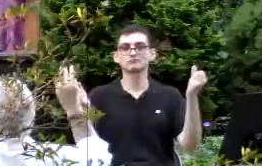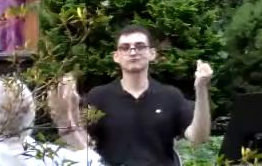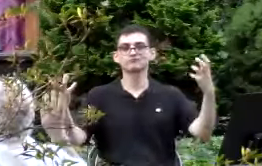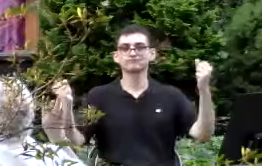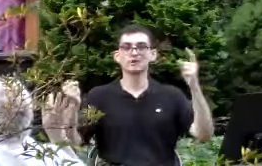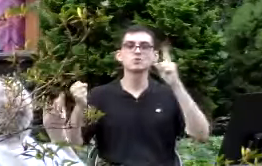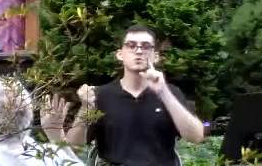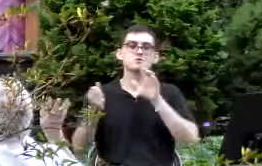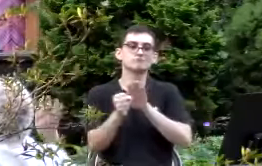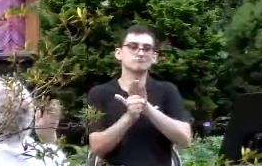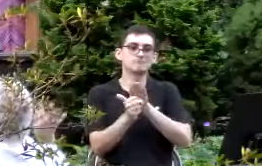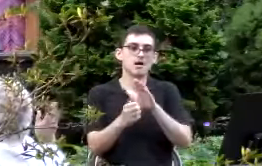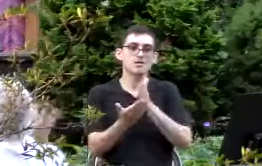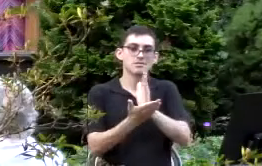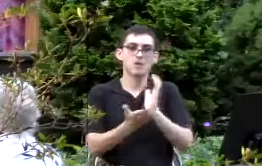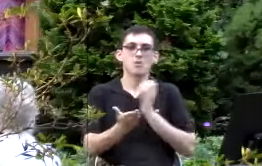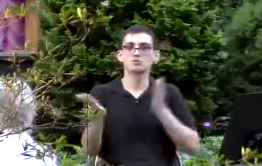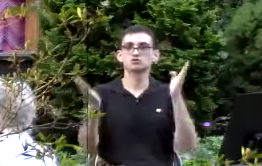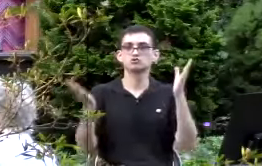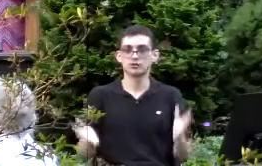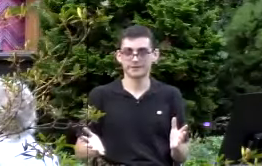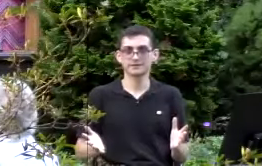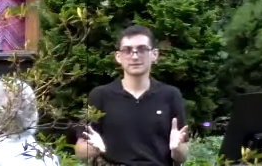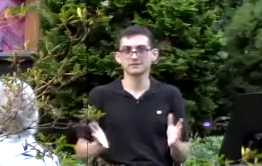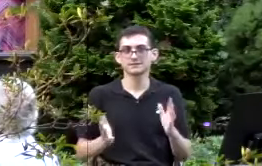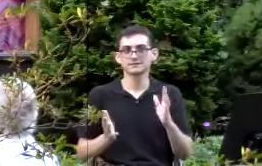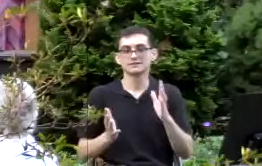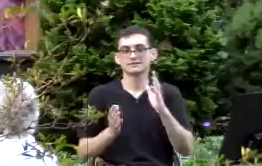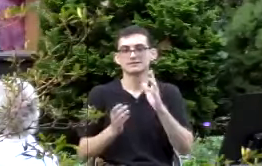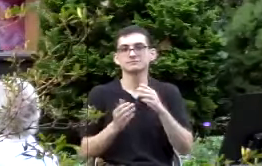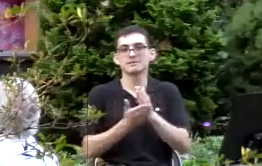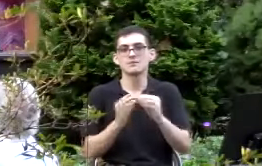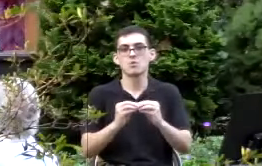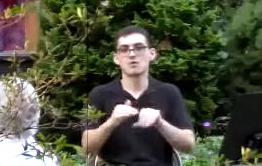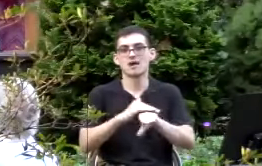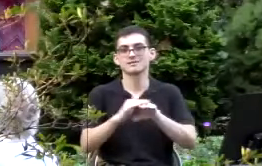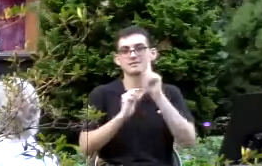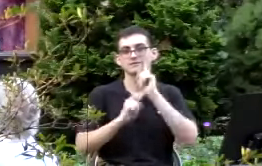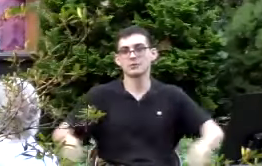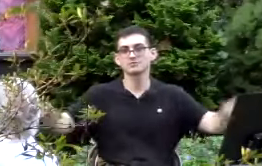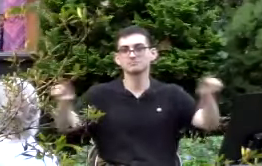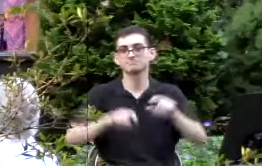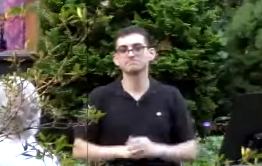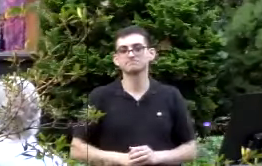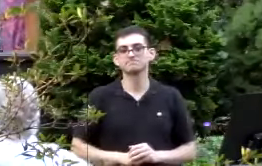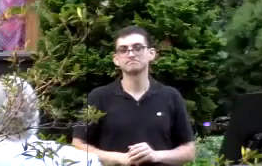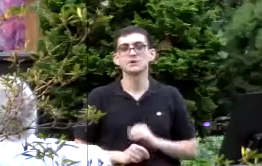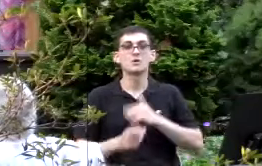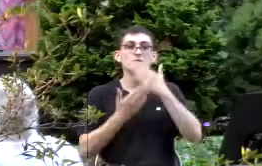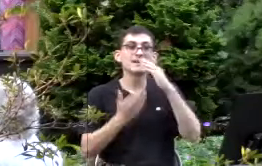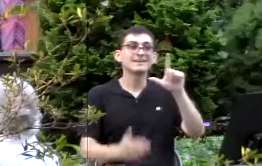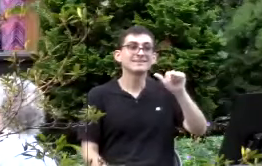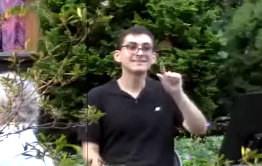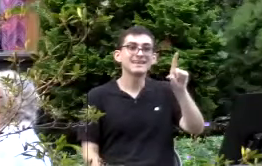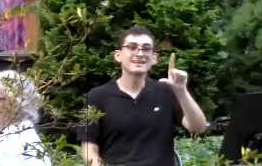our services richly accessible, and his colleagues alongside of him. We want to thank Laszlo, who is part of security. Make